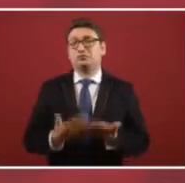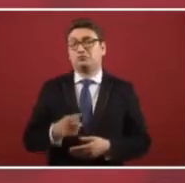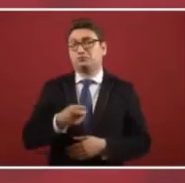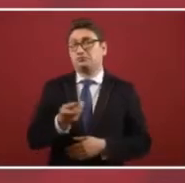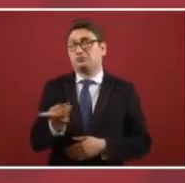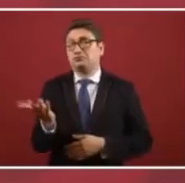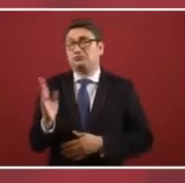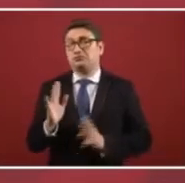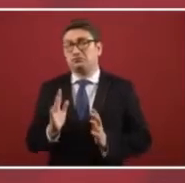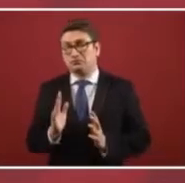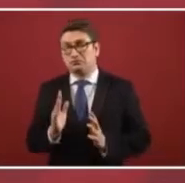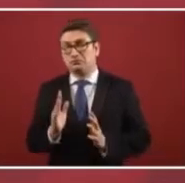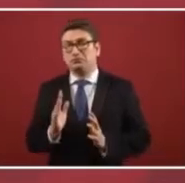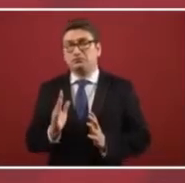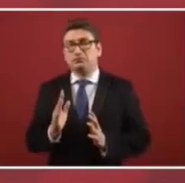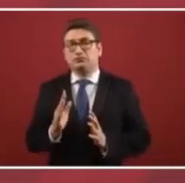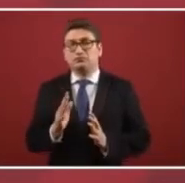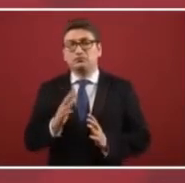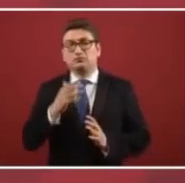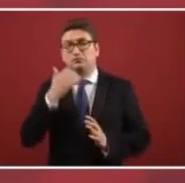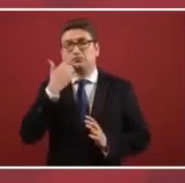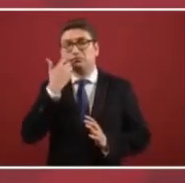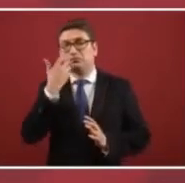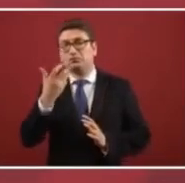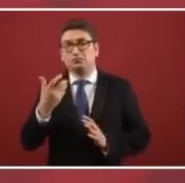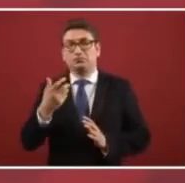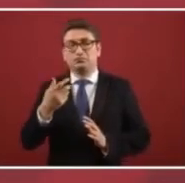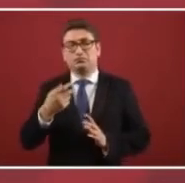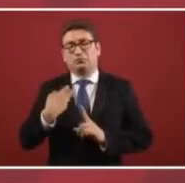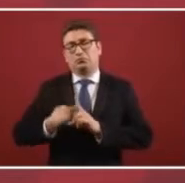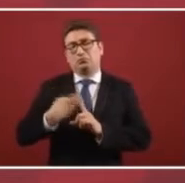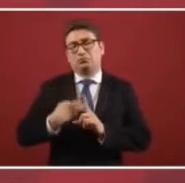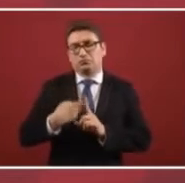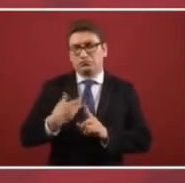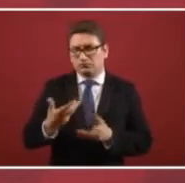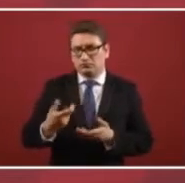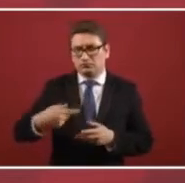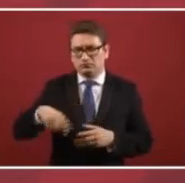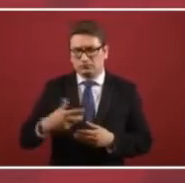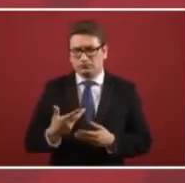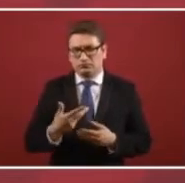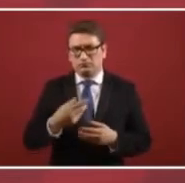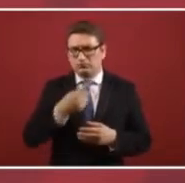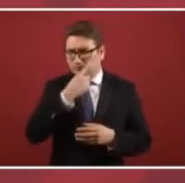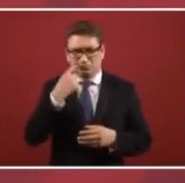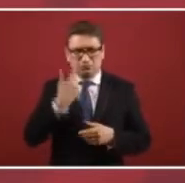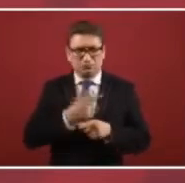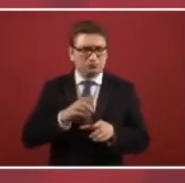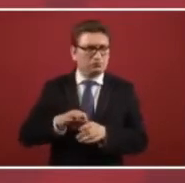they've all of a sudden convert themselves into paradigms of democracy.